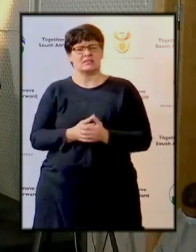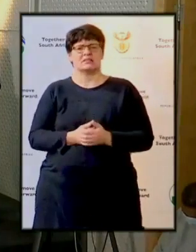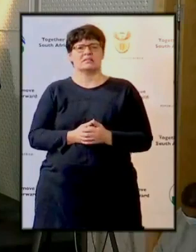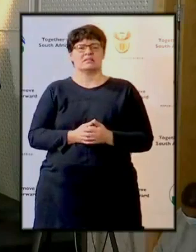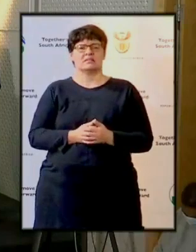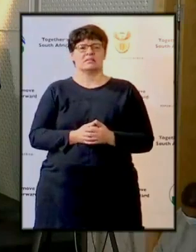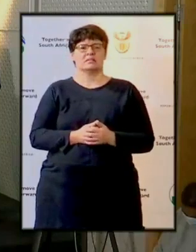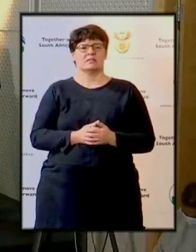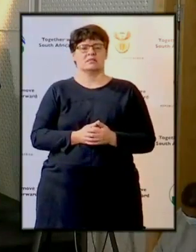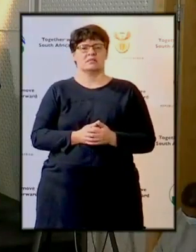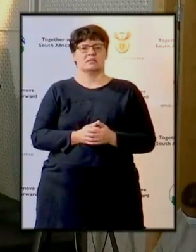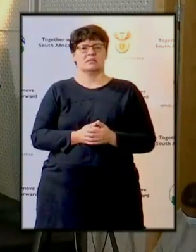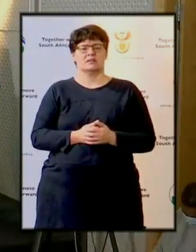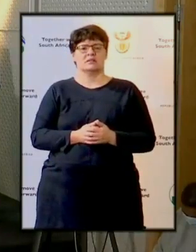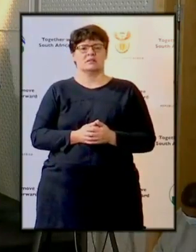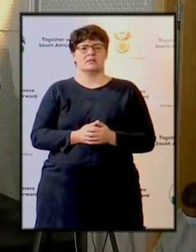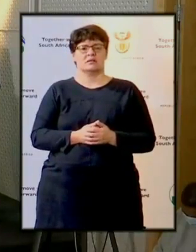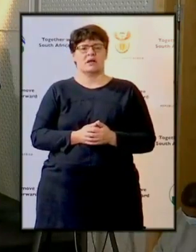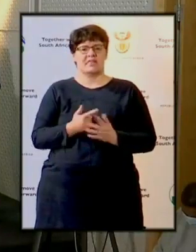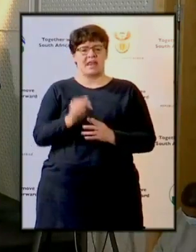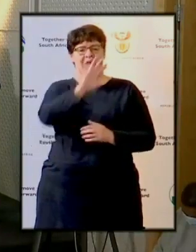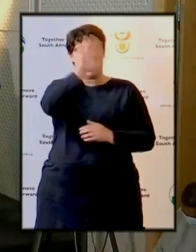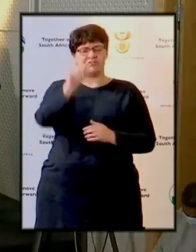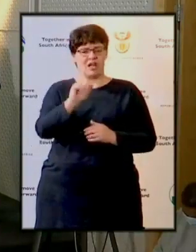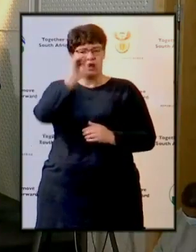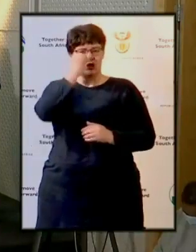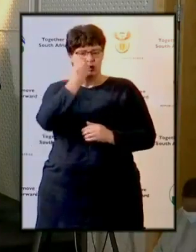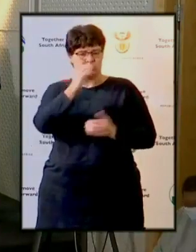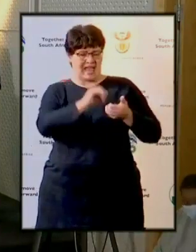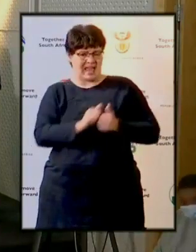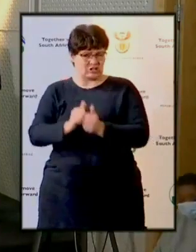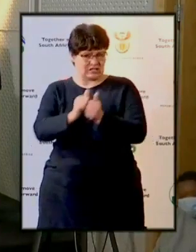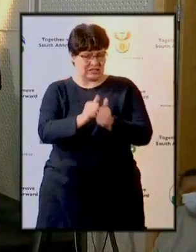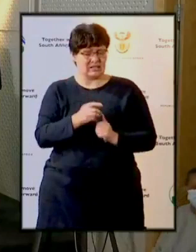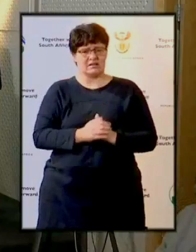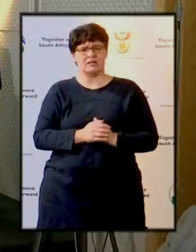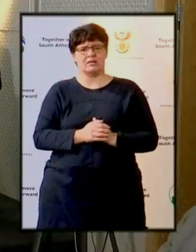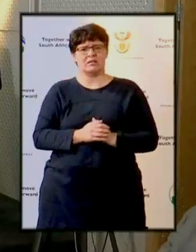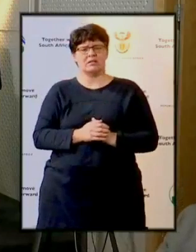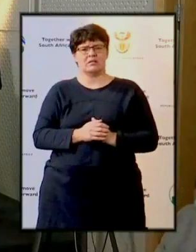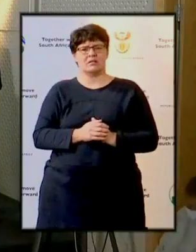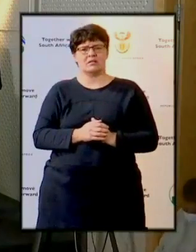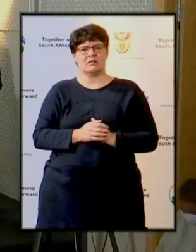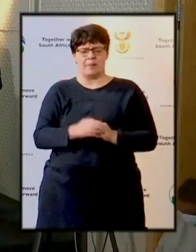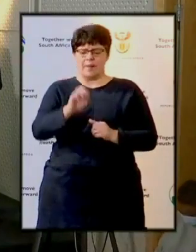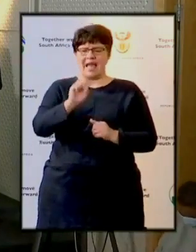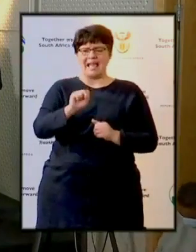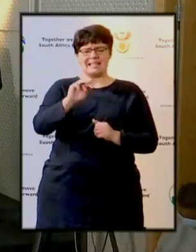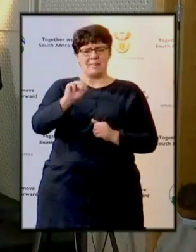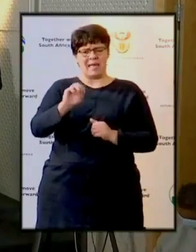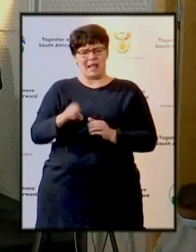is from Johnny Sai from Africa News Agency. There is a question regarding small businesses who